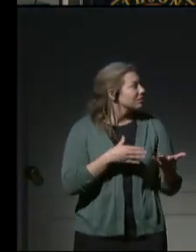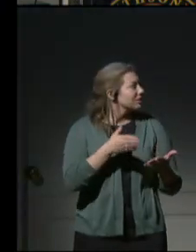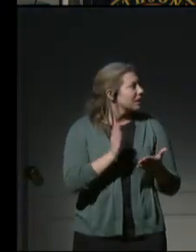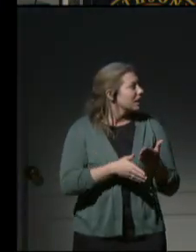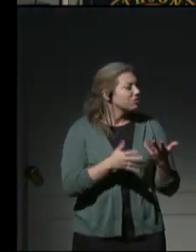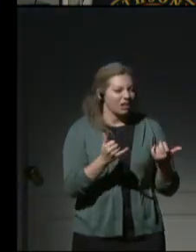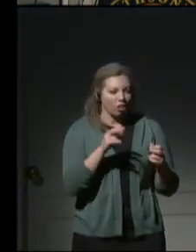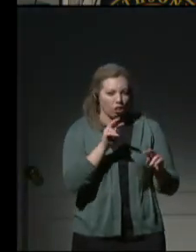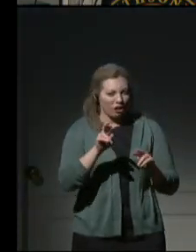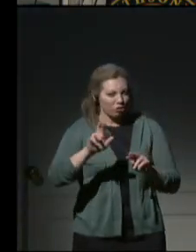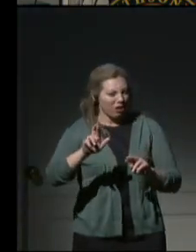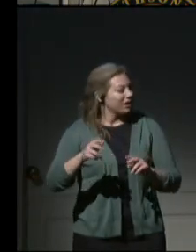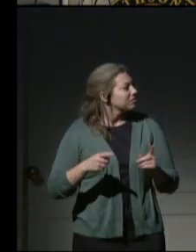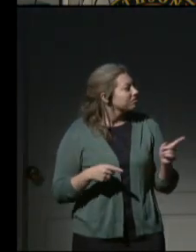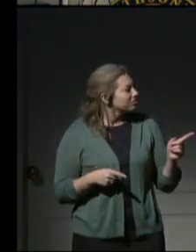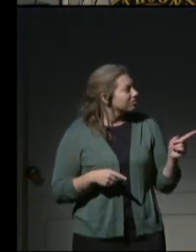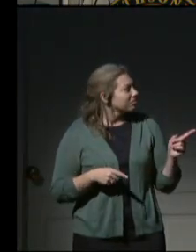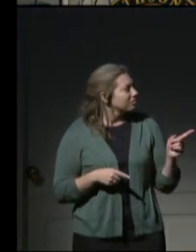now. So look on the right.